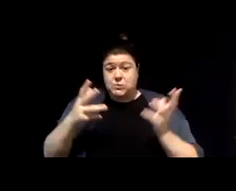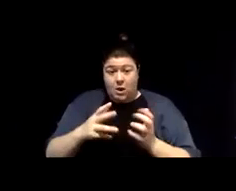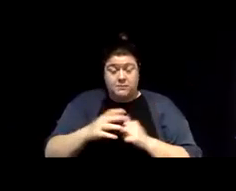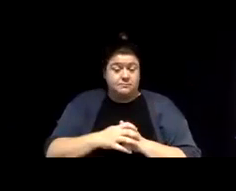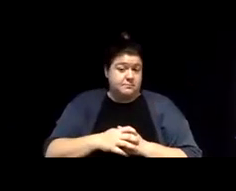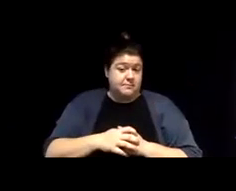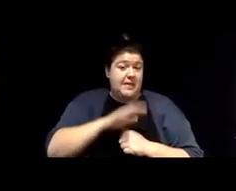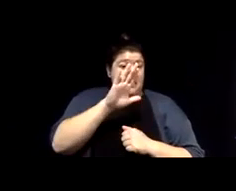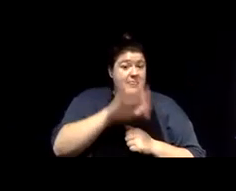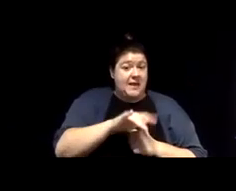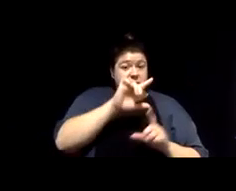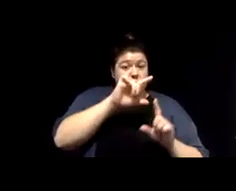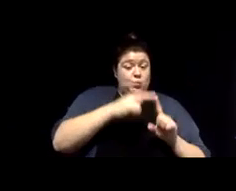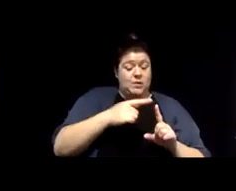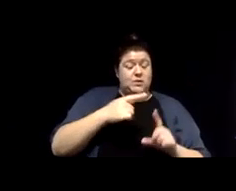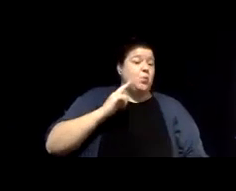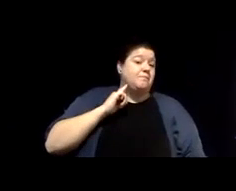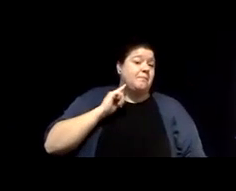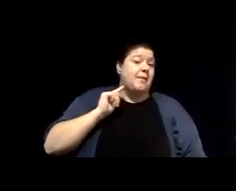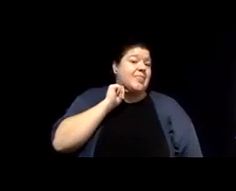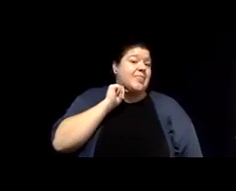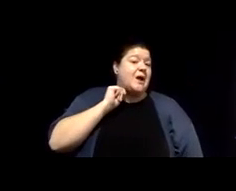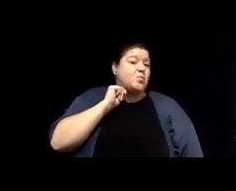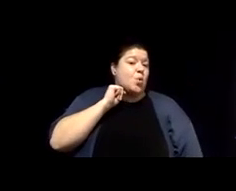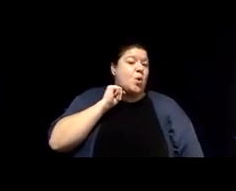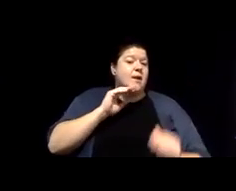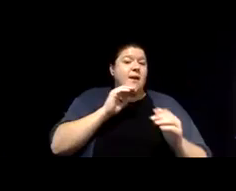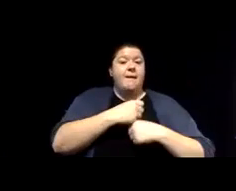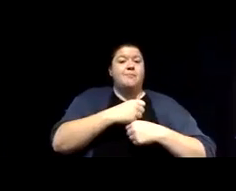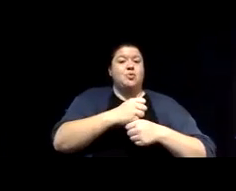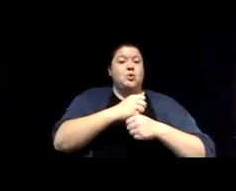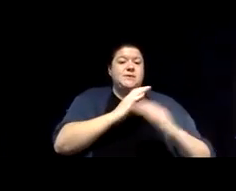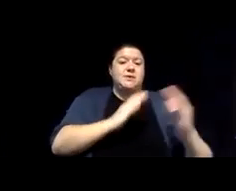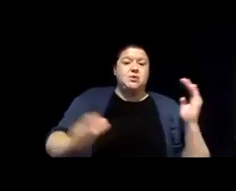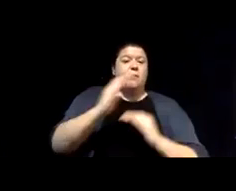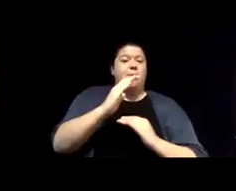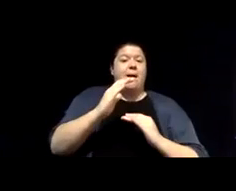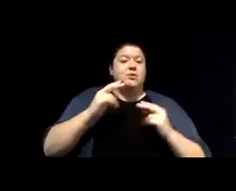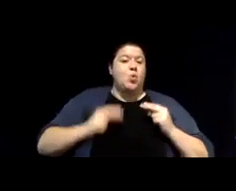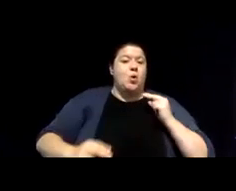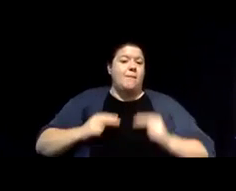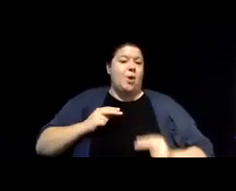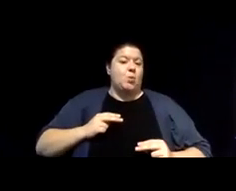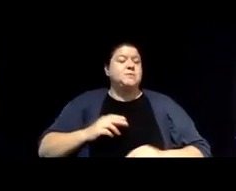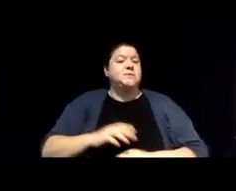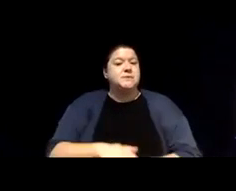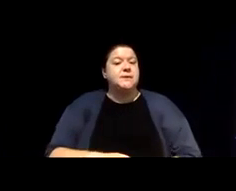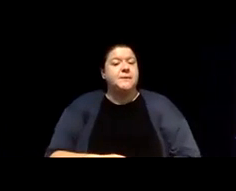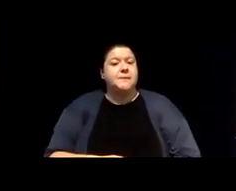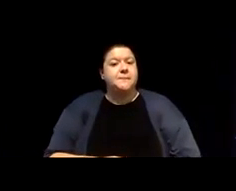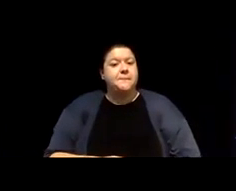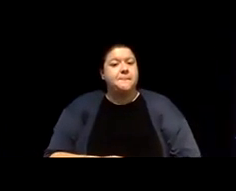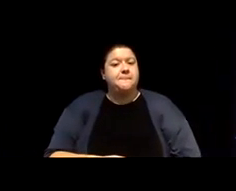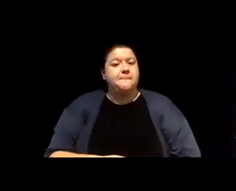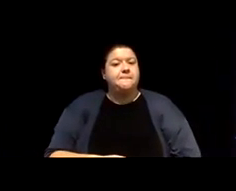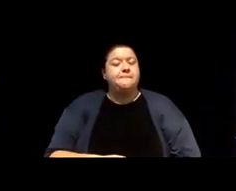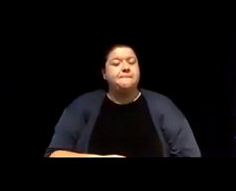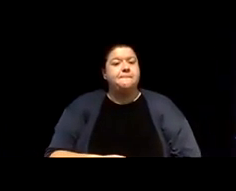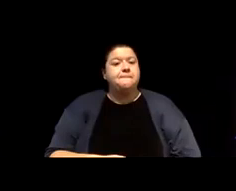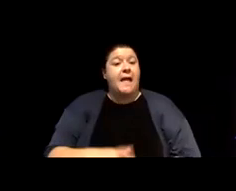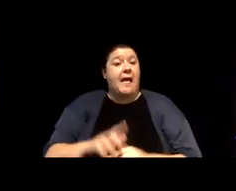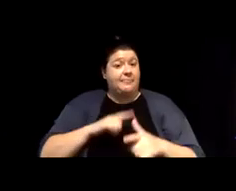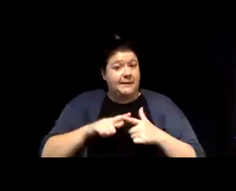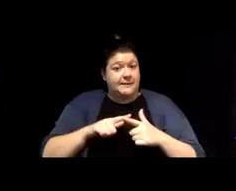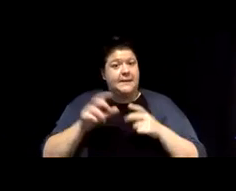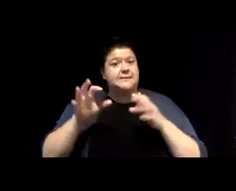hyperthyroidism is when your thyroid is overproducing the hormones that it should be, and then explain the